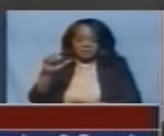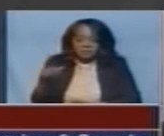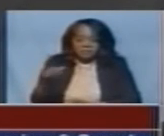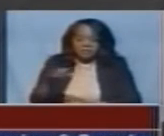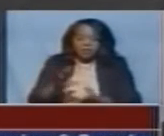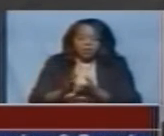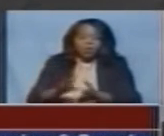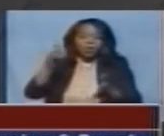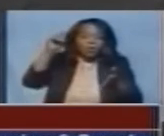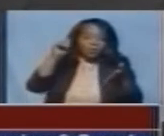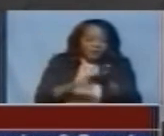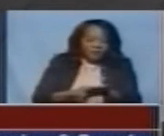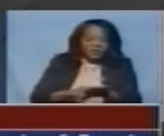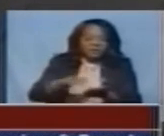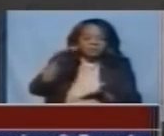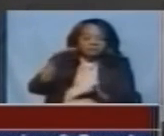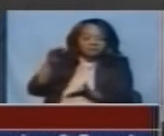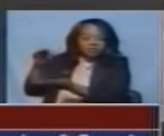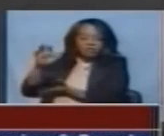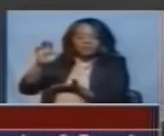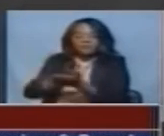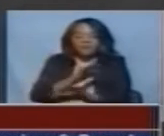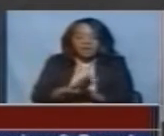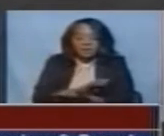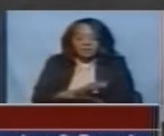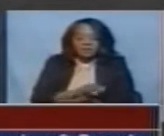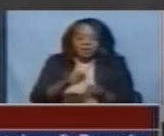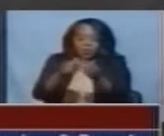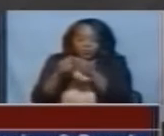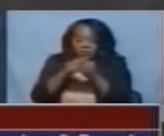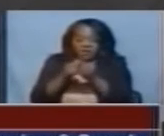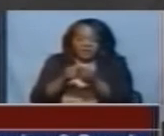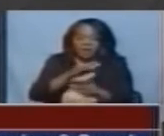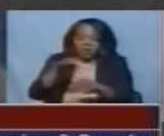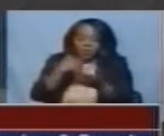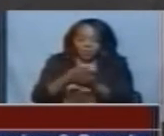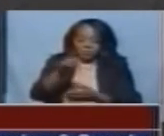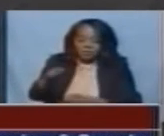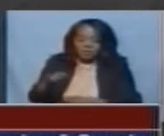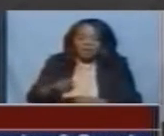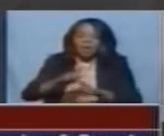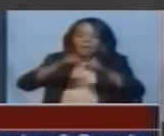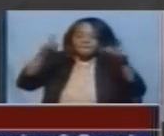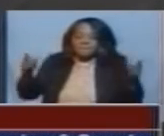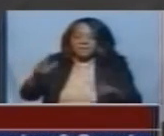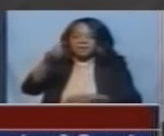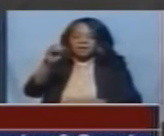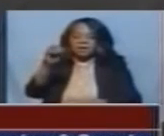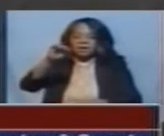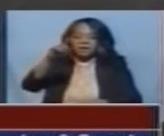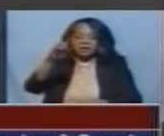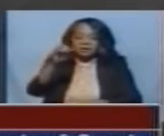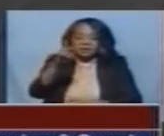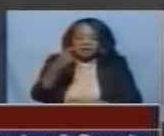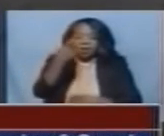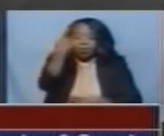maybe 1,000 reams, you know, the price is going to be different. Okay, so it's putting together all these requirements and do one big tender so that somebody can give you, you know,